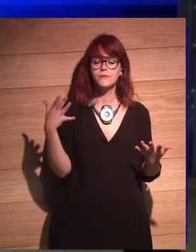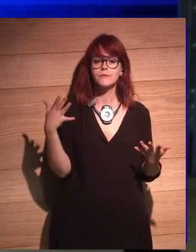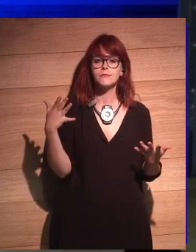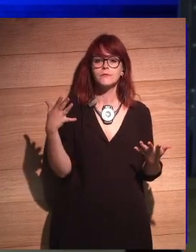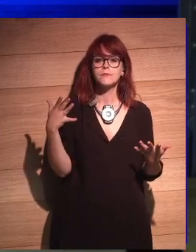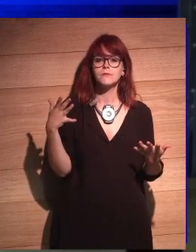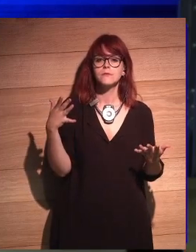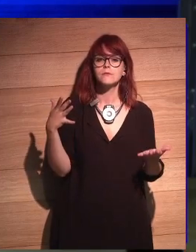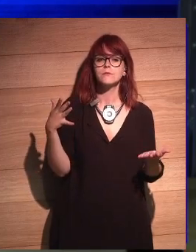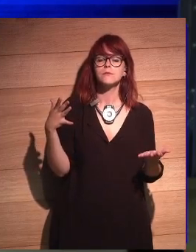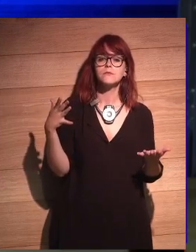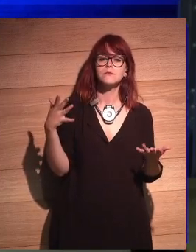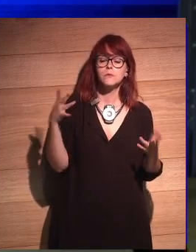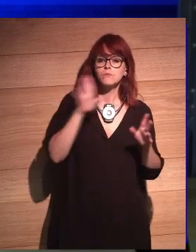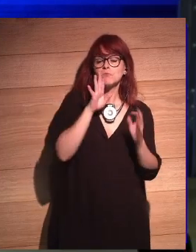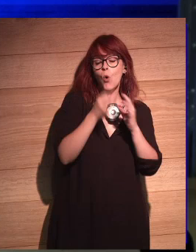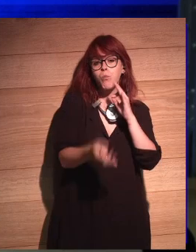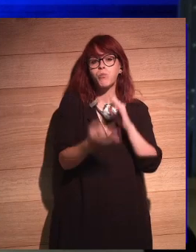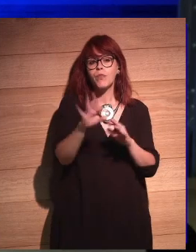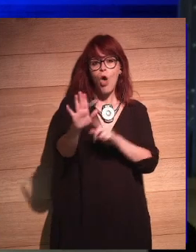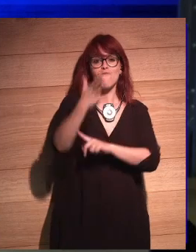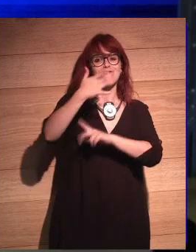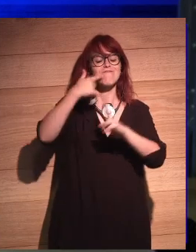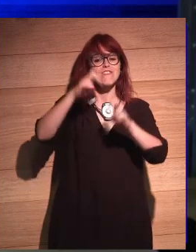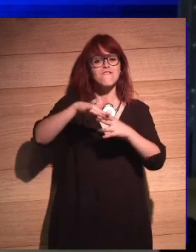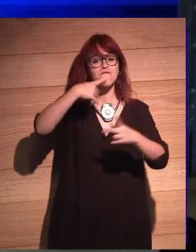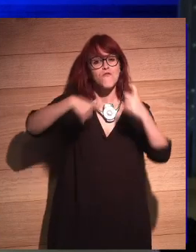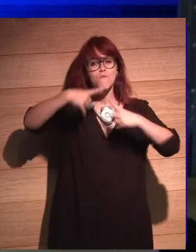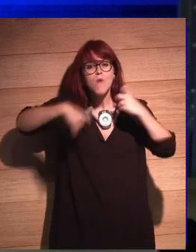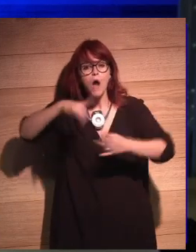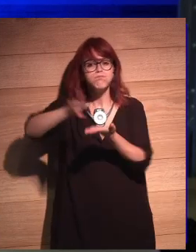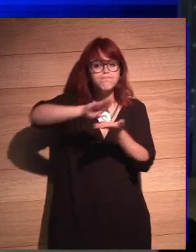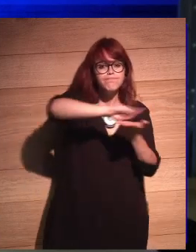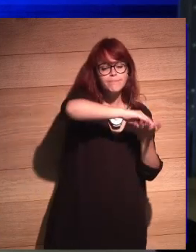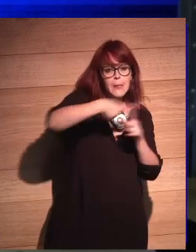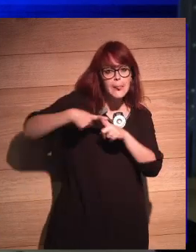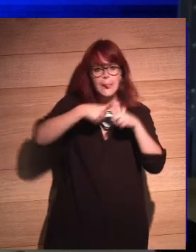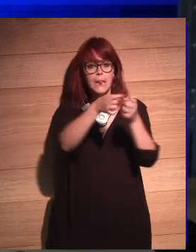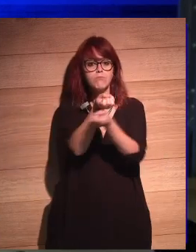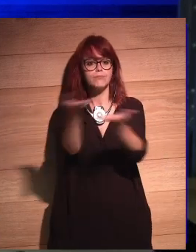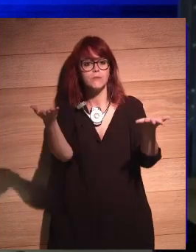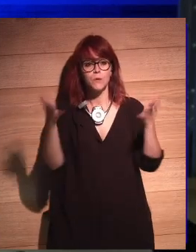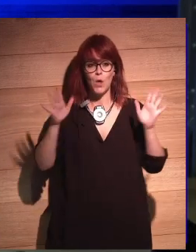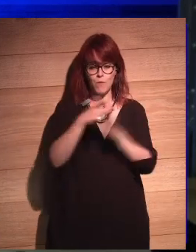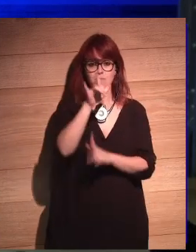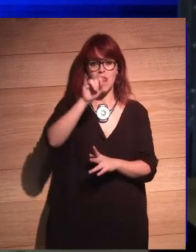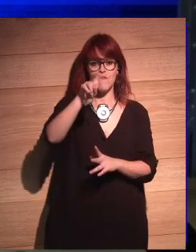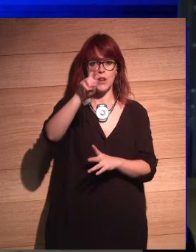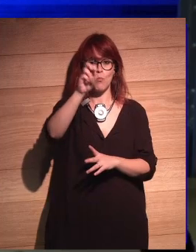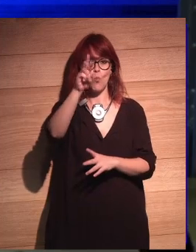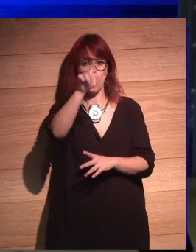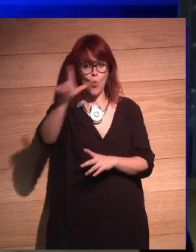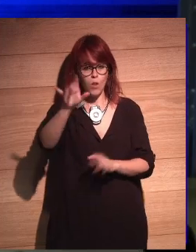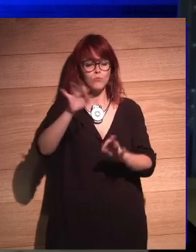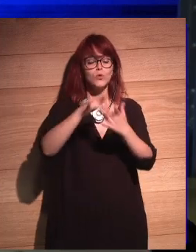being shared and collected. So this is where we did it in fact in Liverpool. We also did it in the V&A in